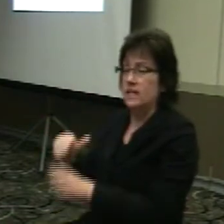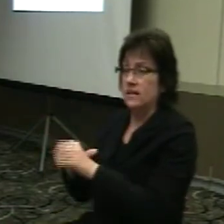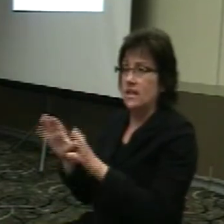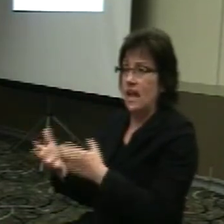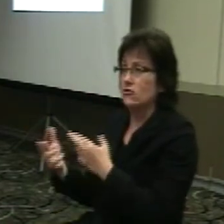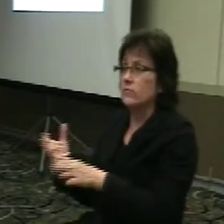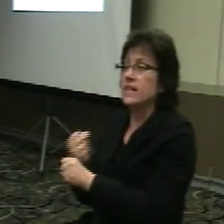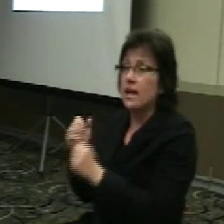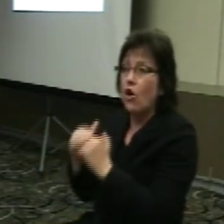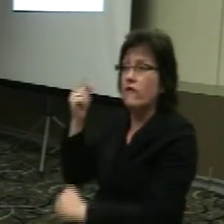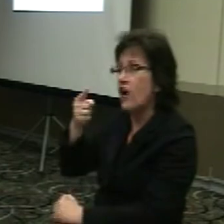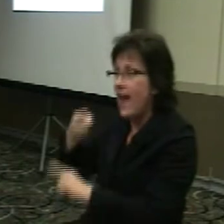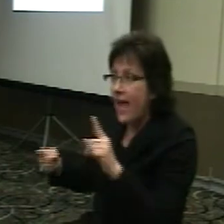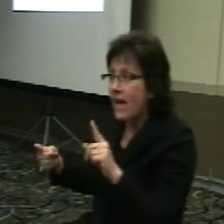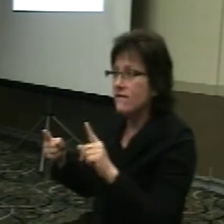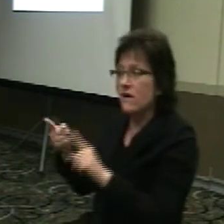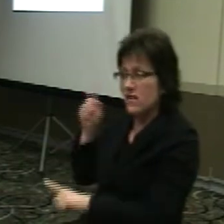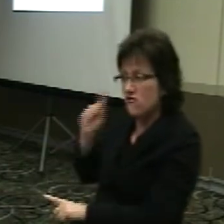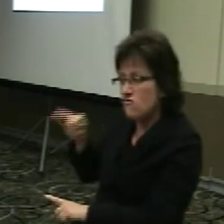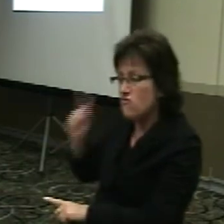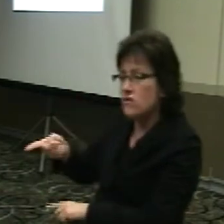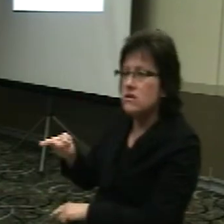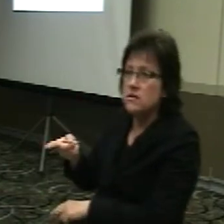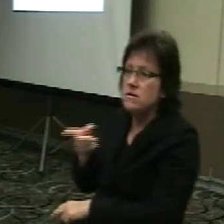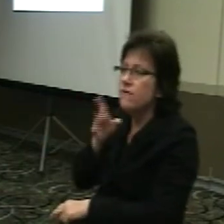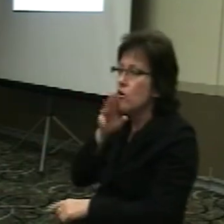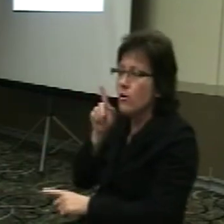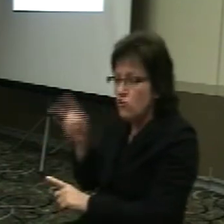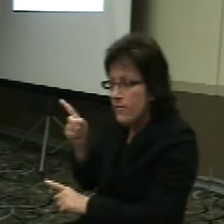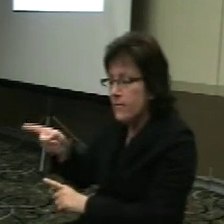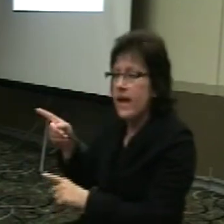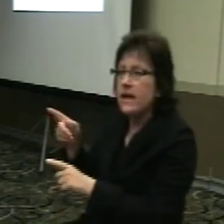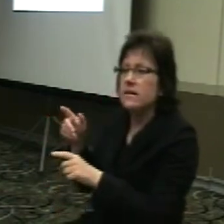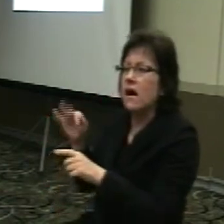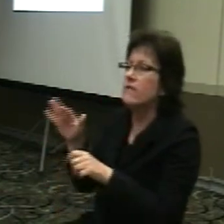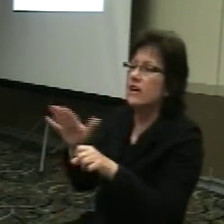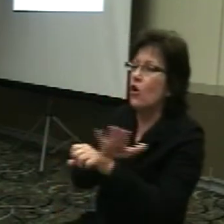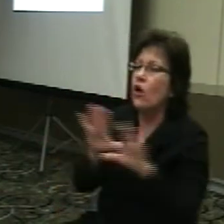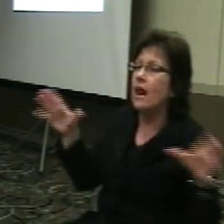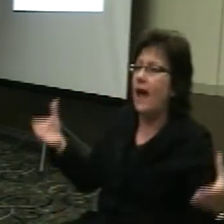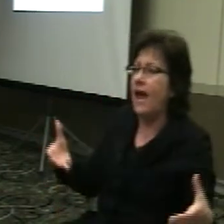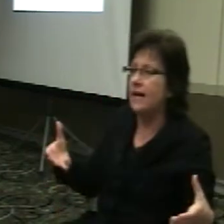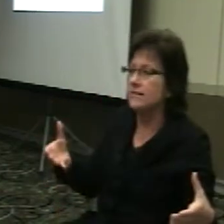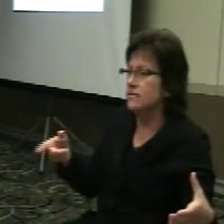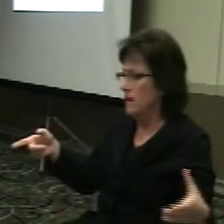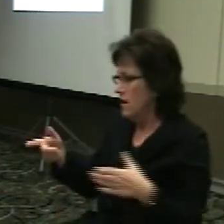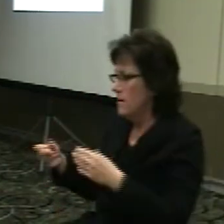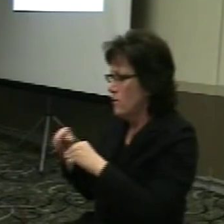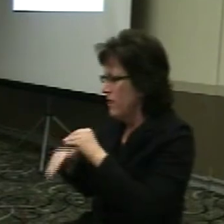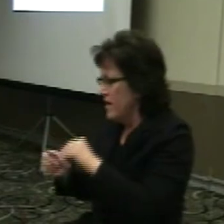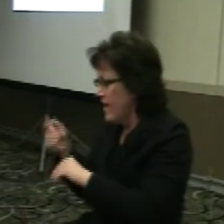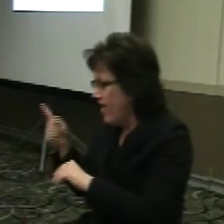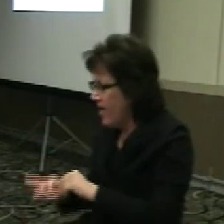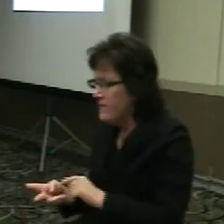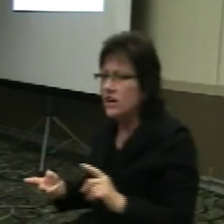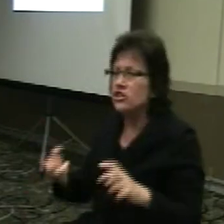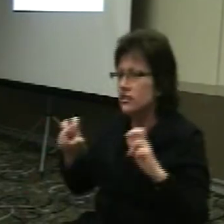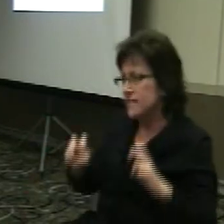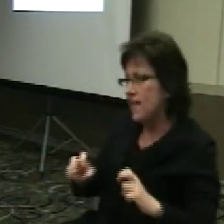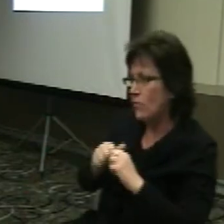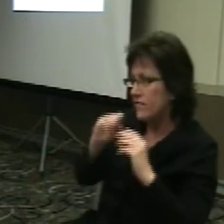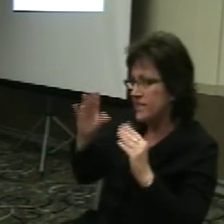the reprimand of the entire class. All right? When you set this down with a teacher and they look at this chart where you've got it all